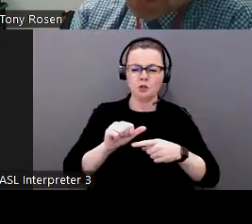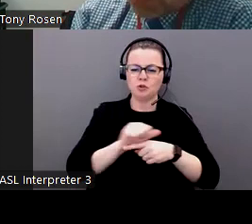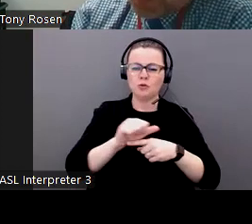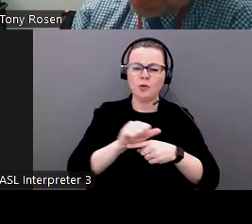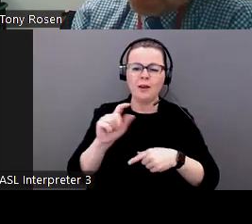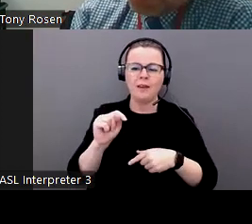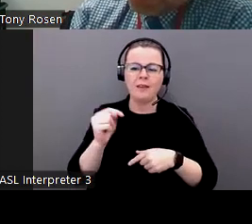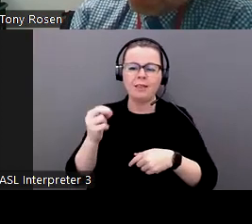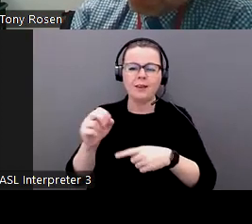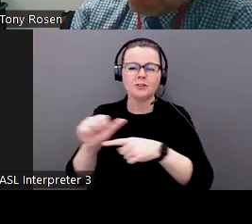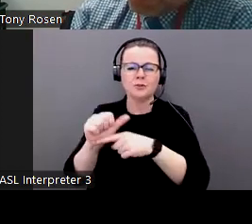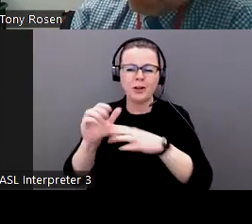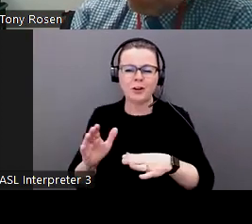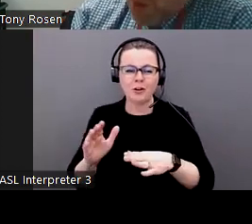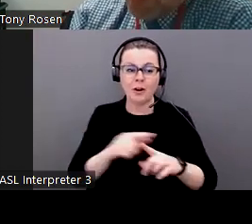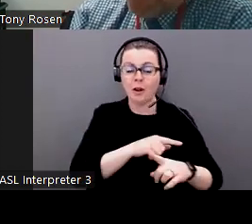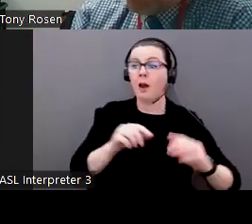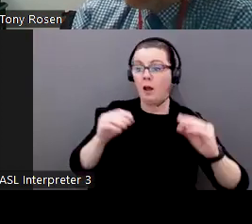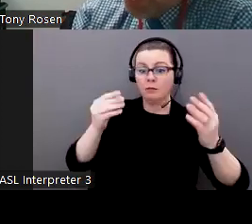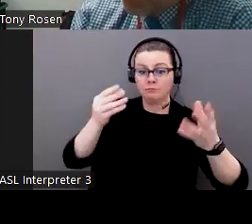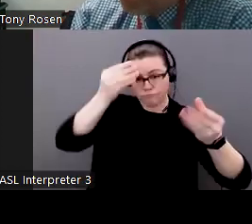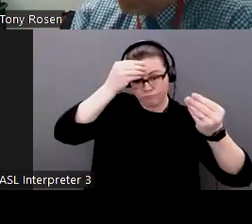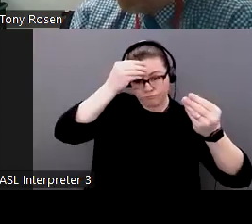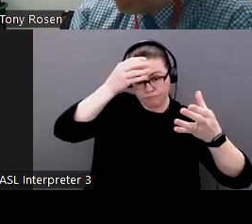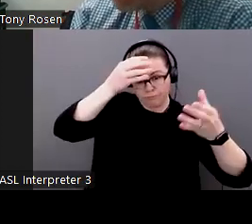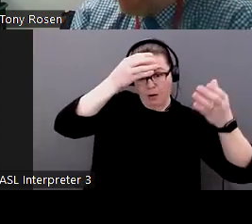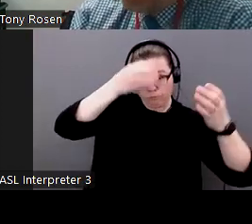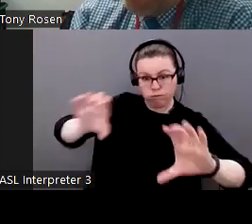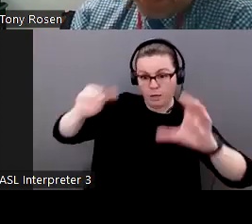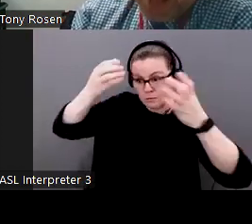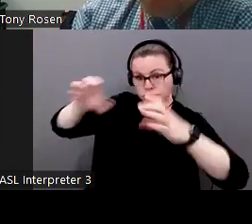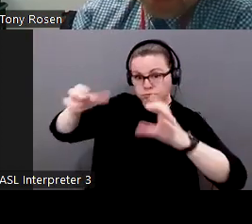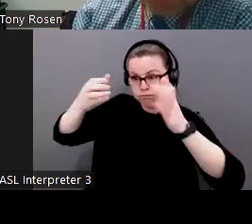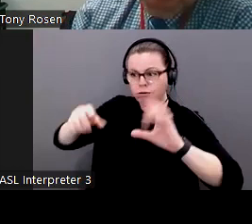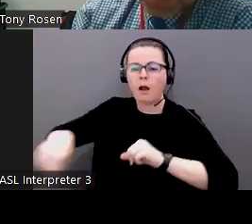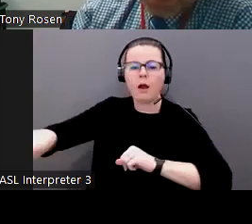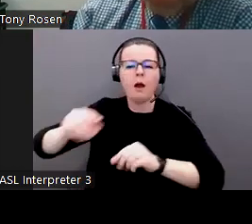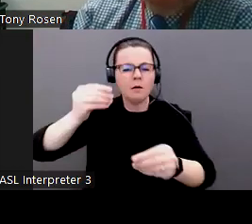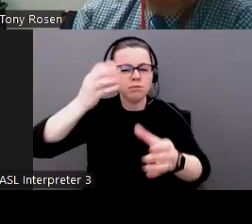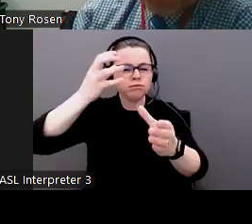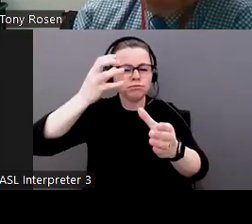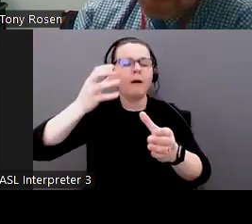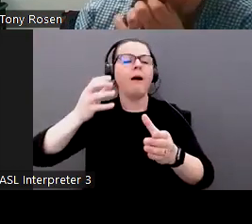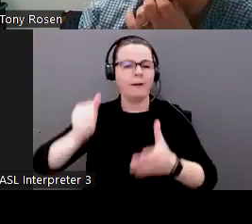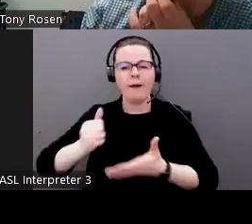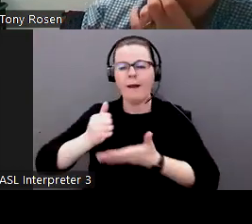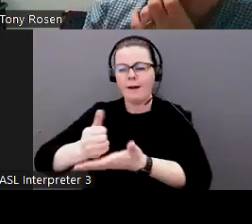way such that more folks know what's out there and how they can be helpful.